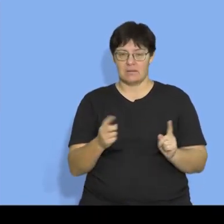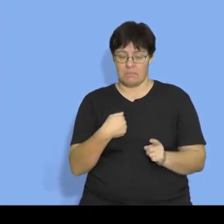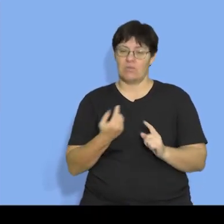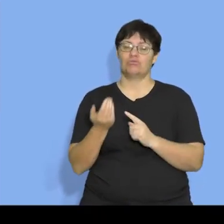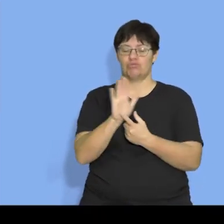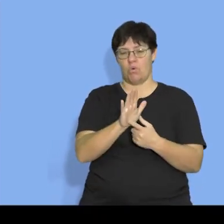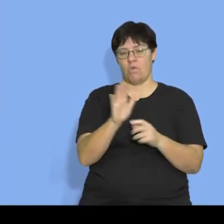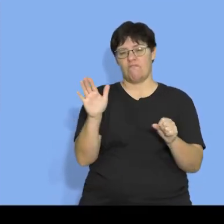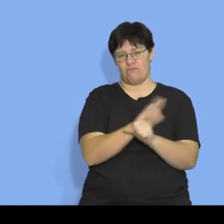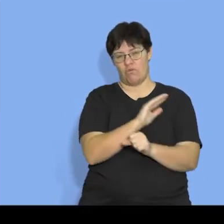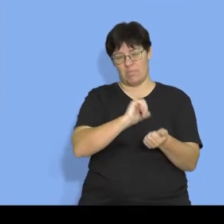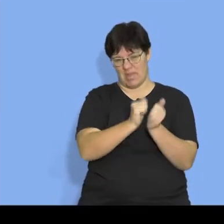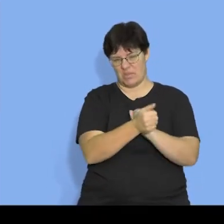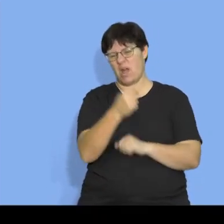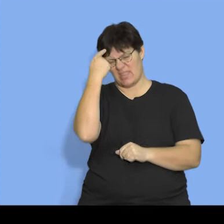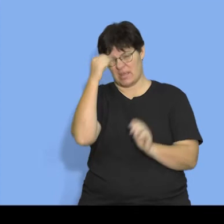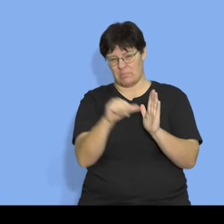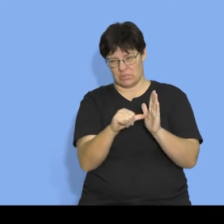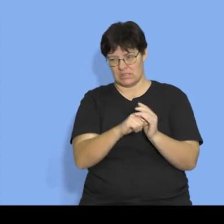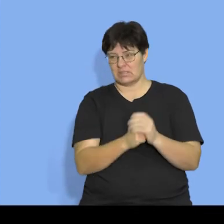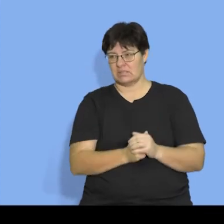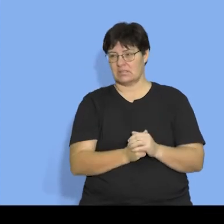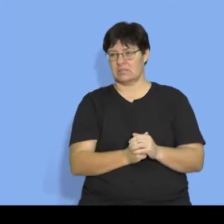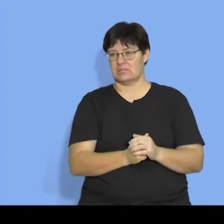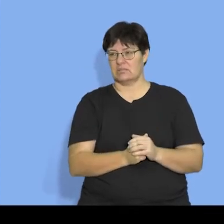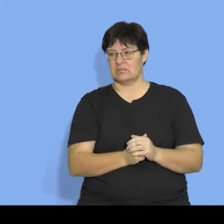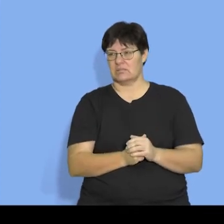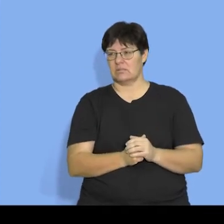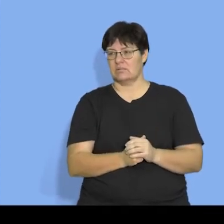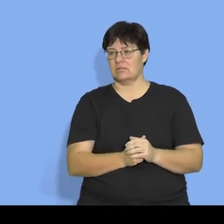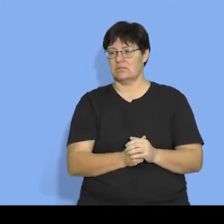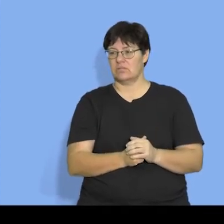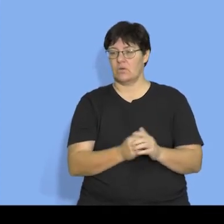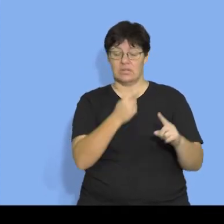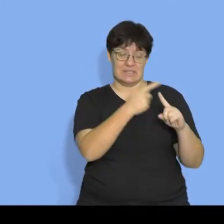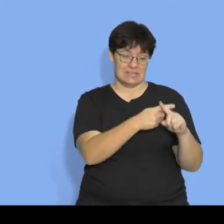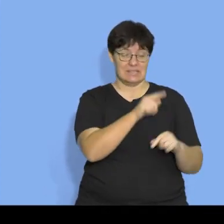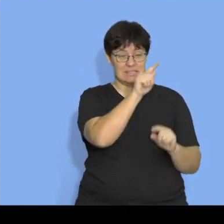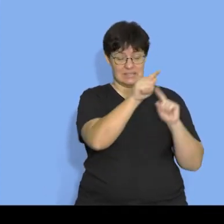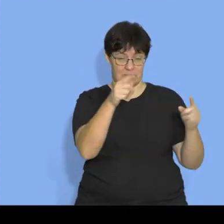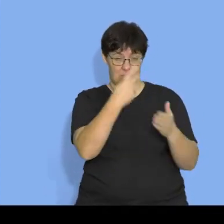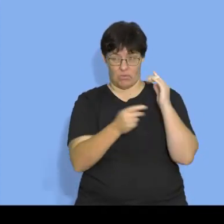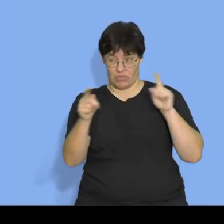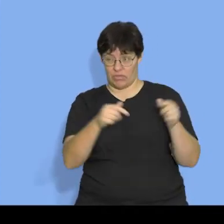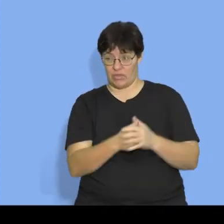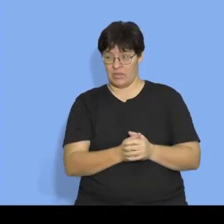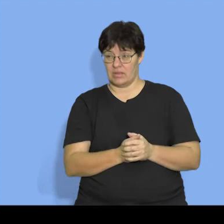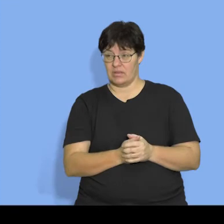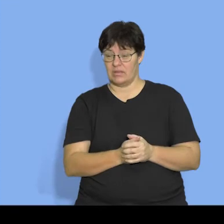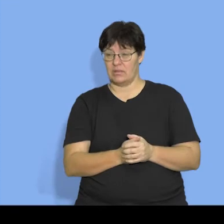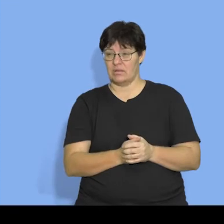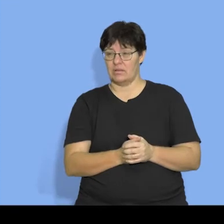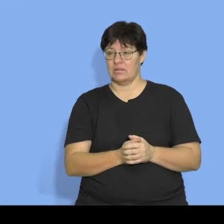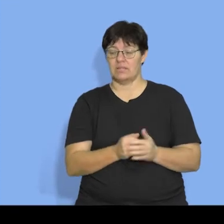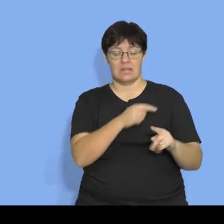maths because I think it's important. So we're going to times by t on both sides. And then I'm going to